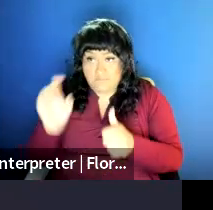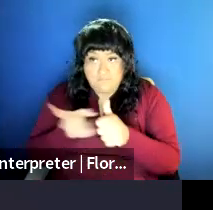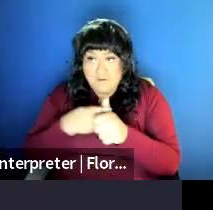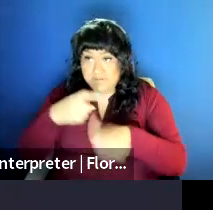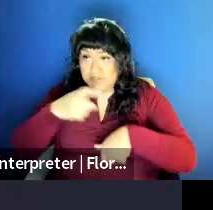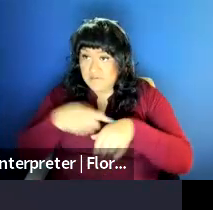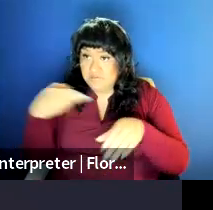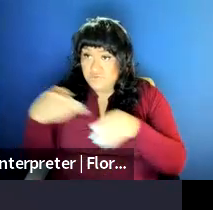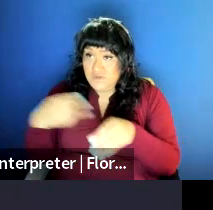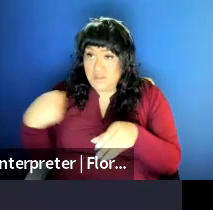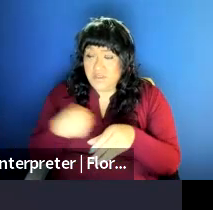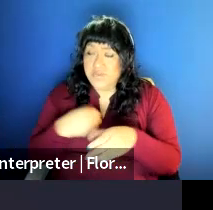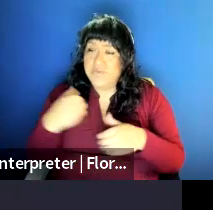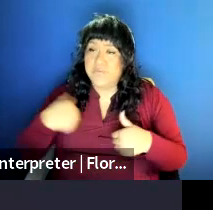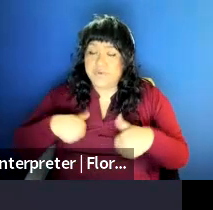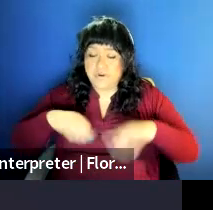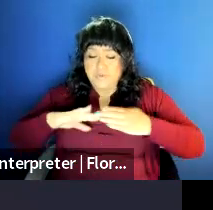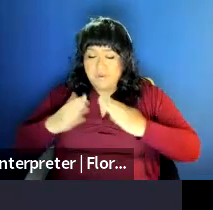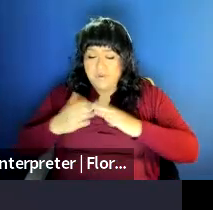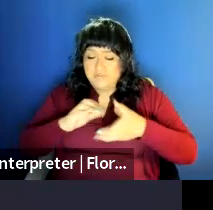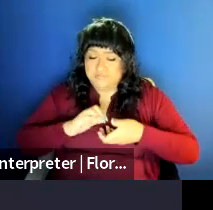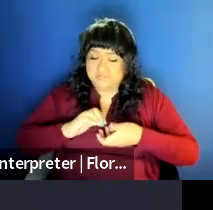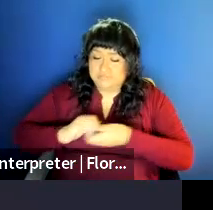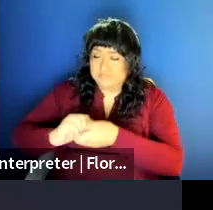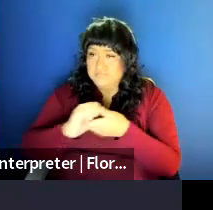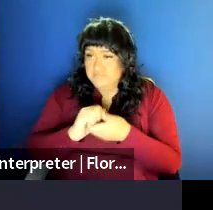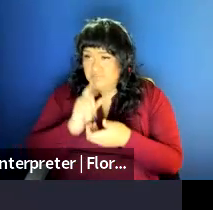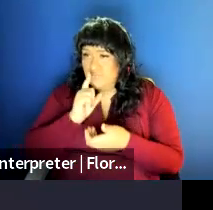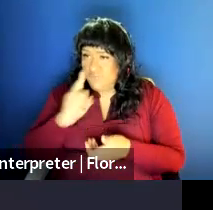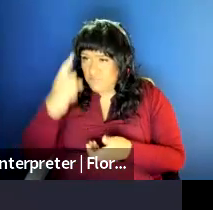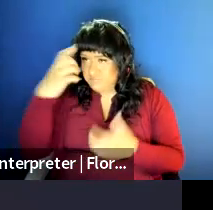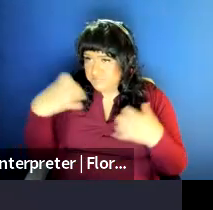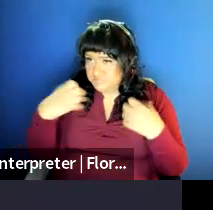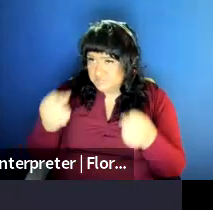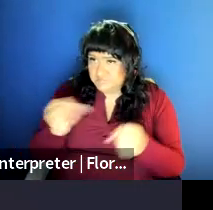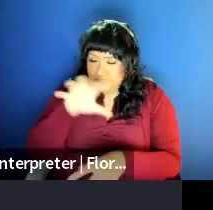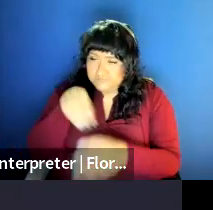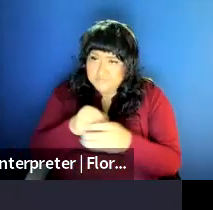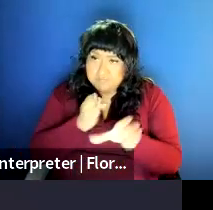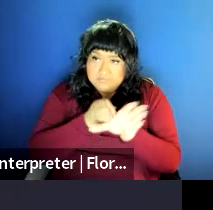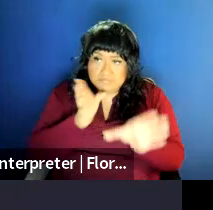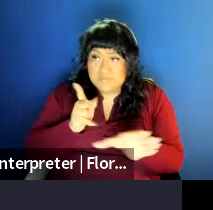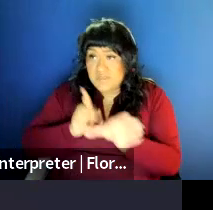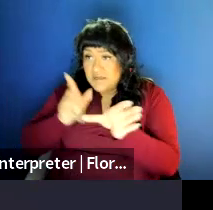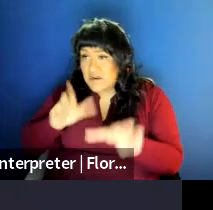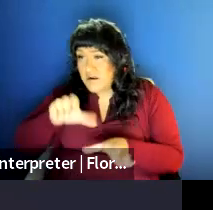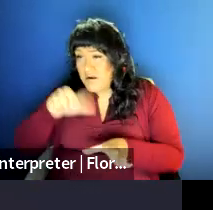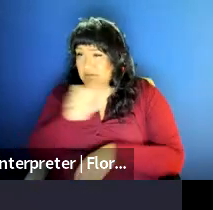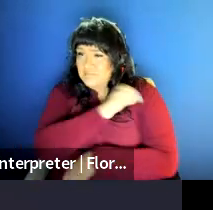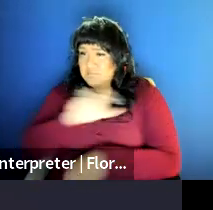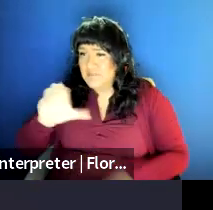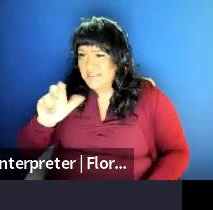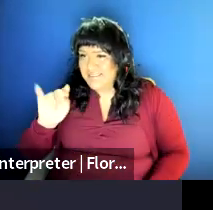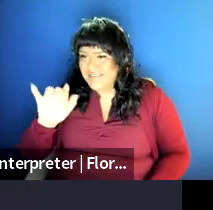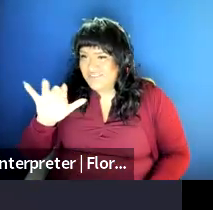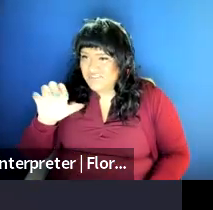of current and prior mental health service users and survivors, psychiatrists, psychologists, and other clinicians, activists, and artists.